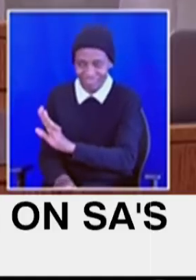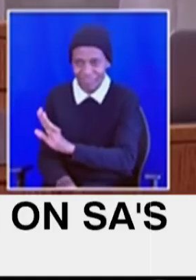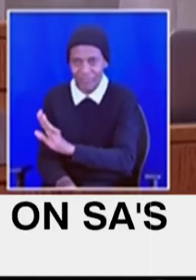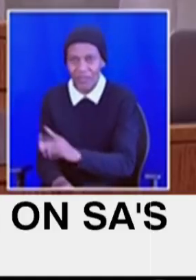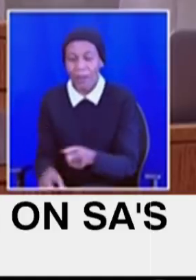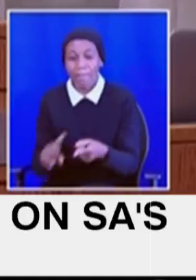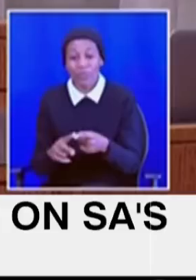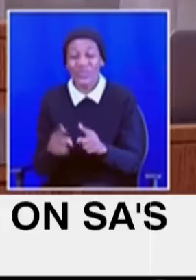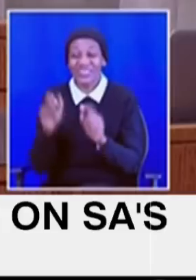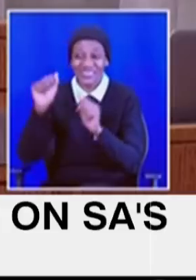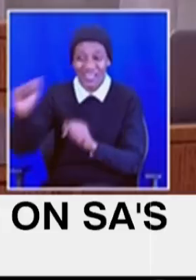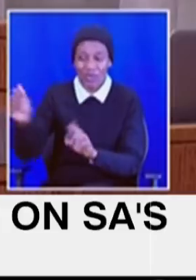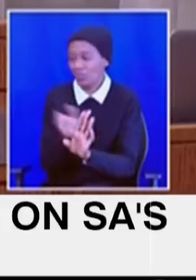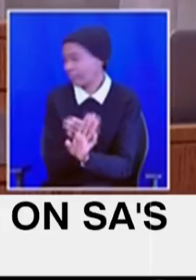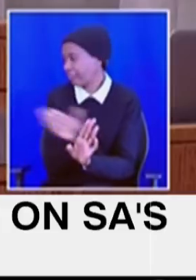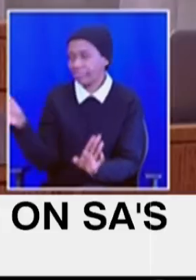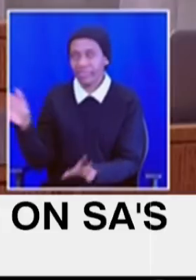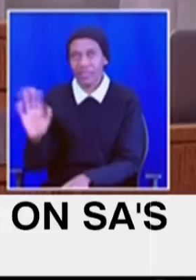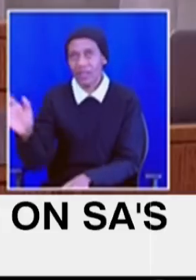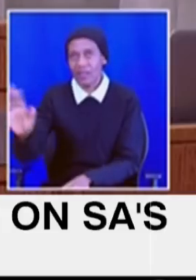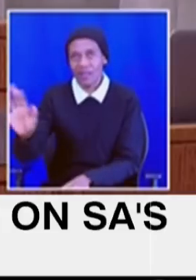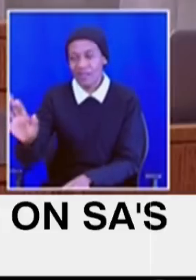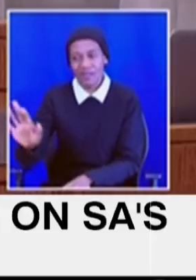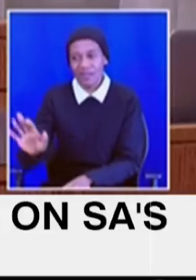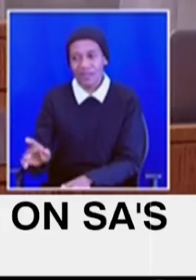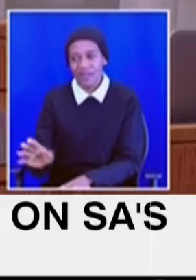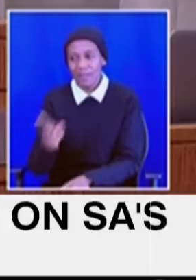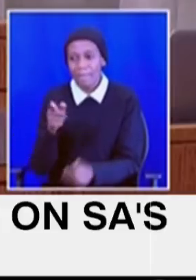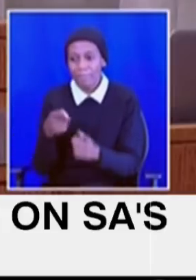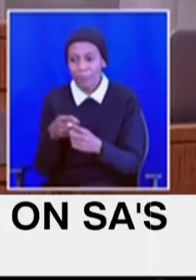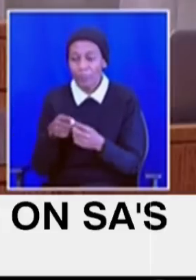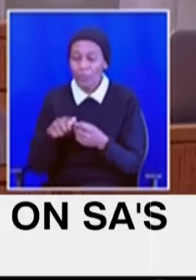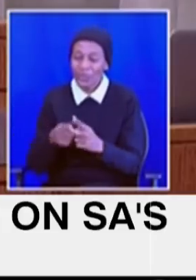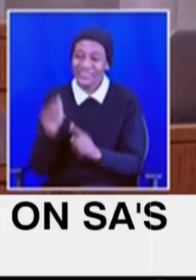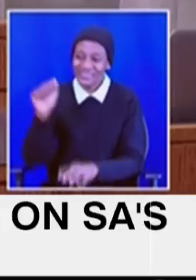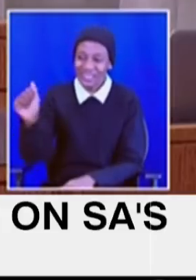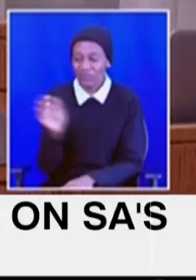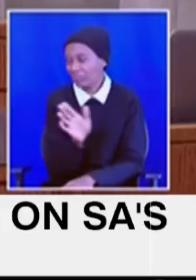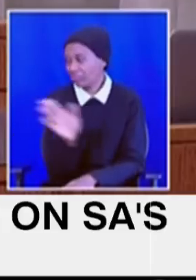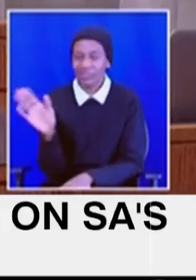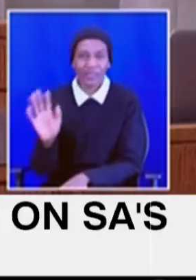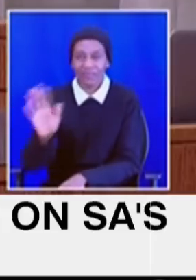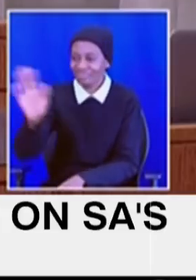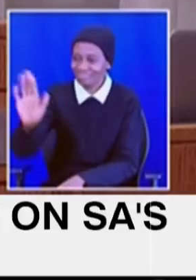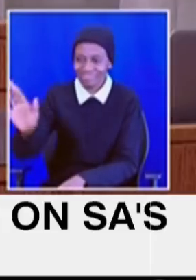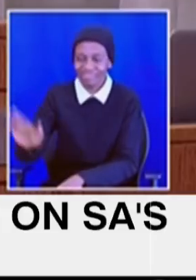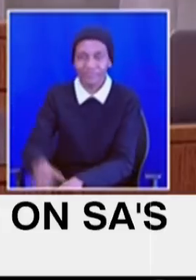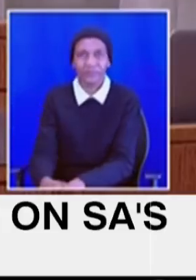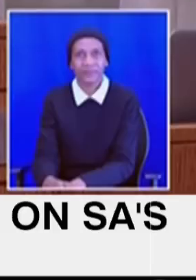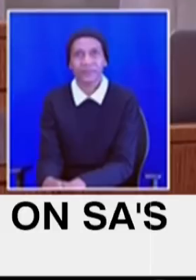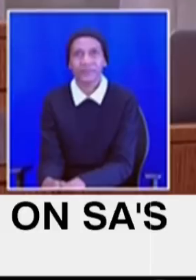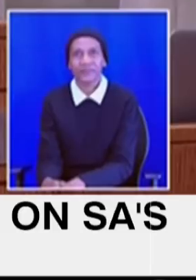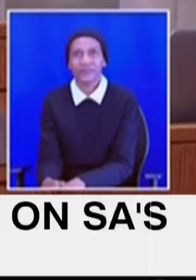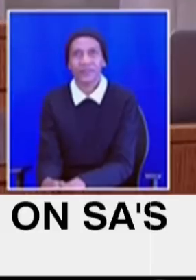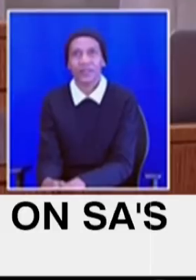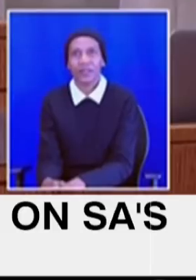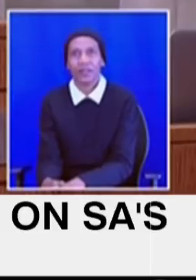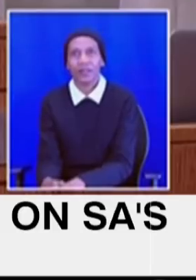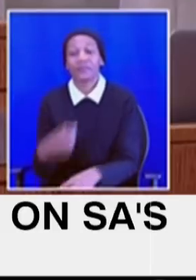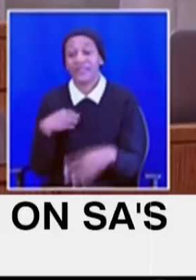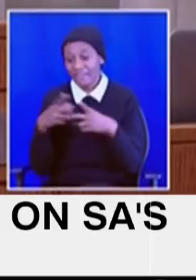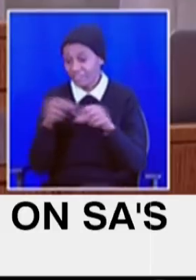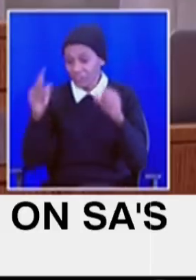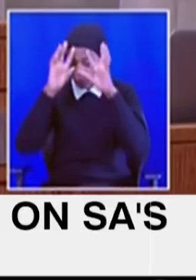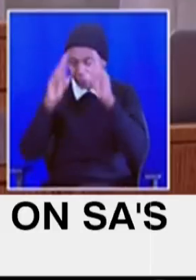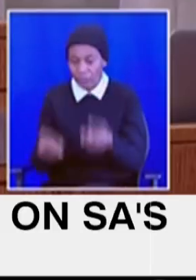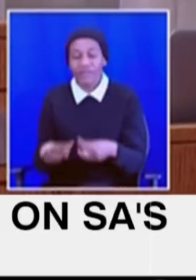point of order there. It's not the point of order. We're just opposed to the ruling or something, but that's not the